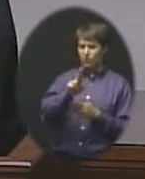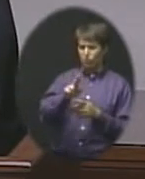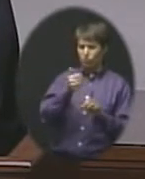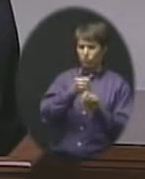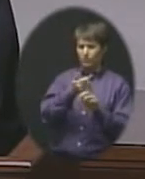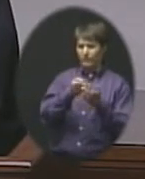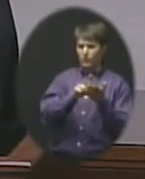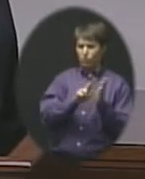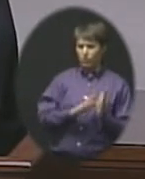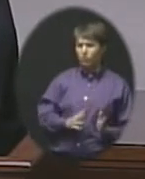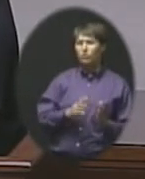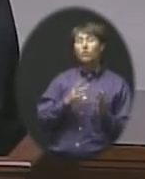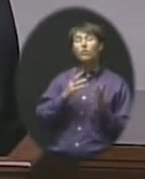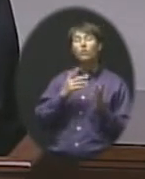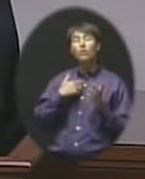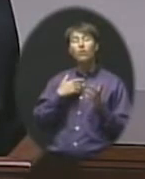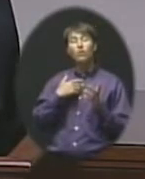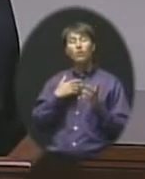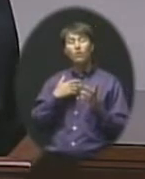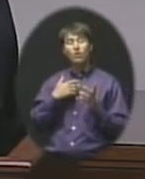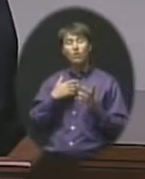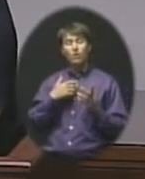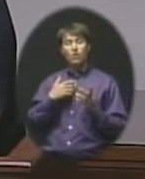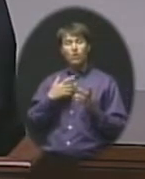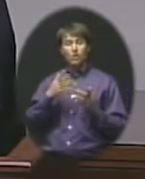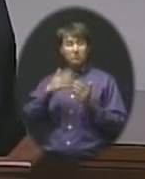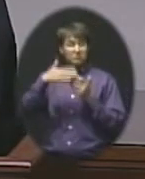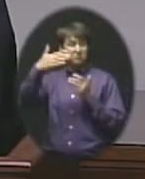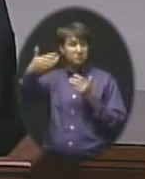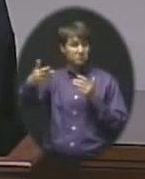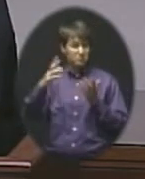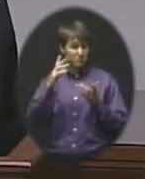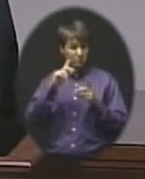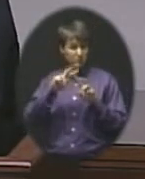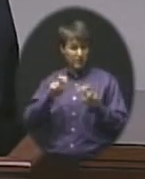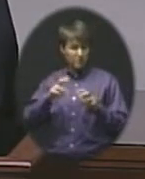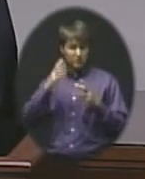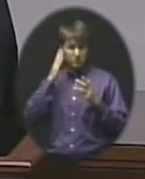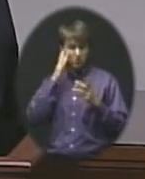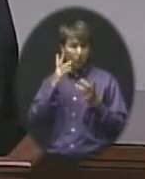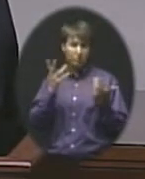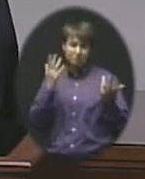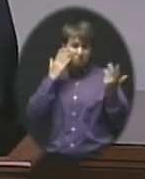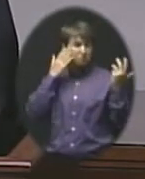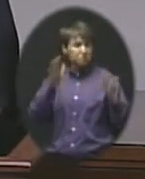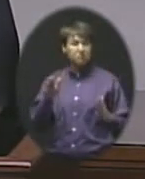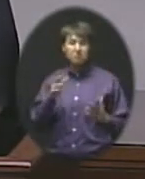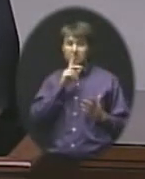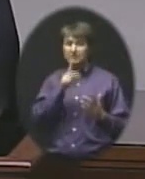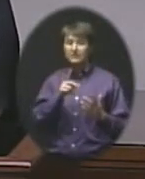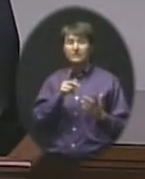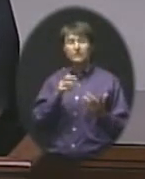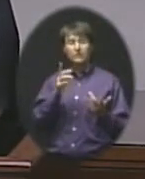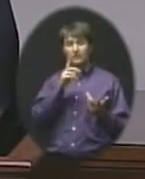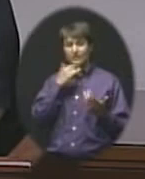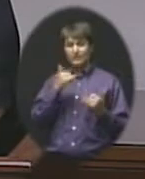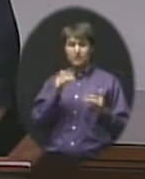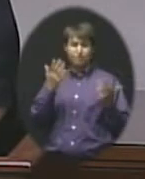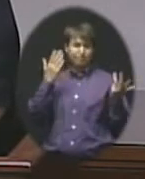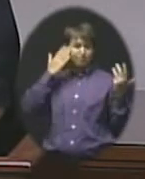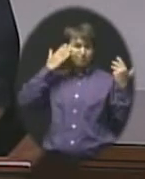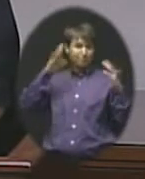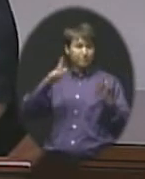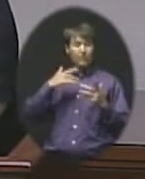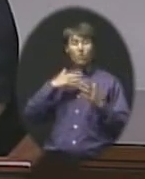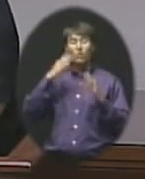Past this year, what we know about our assessments is we don't know. It is still up in the air. We anticipate the